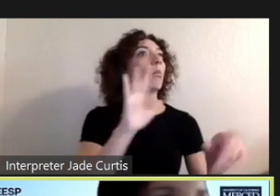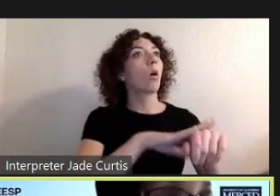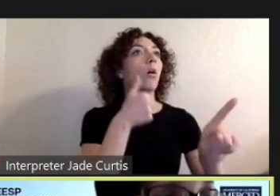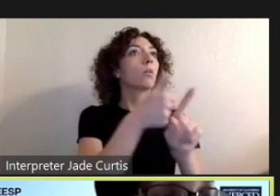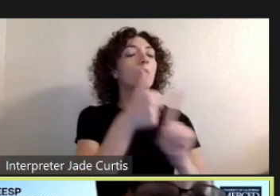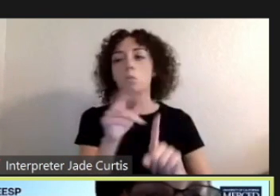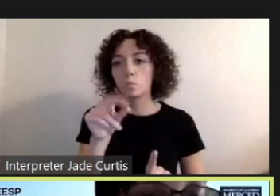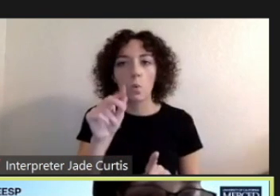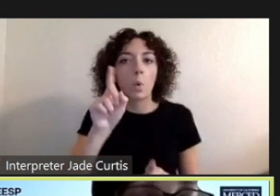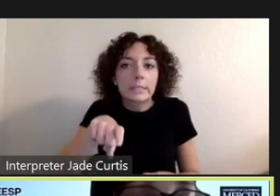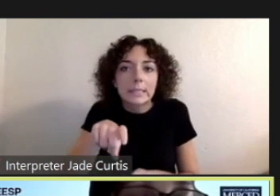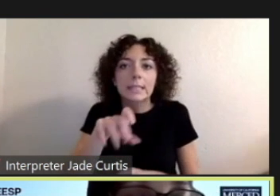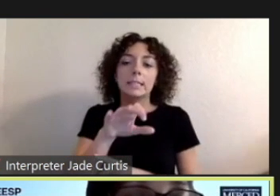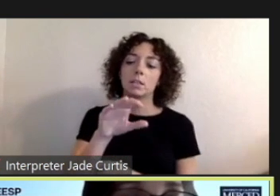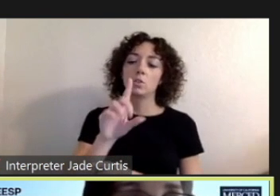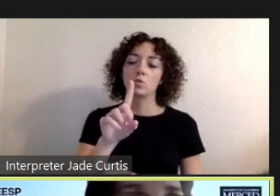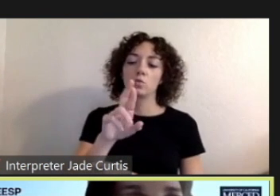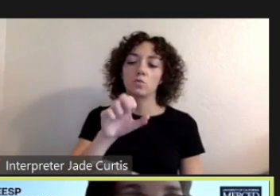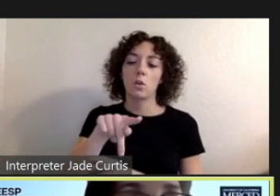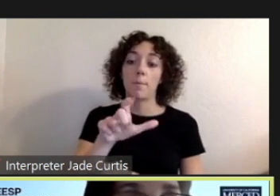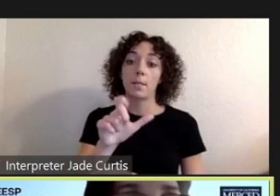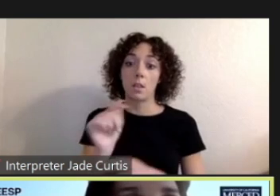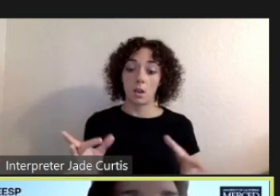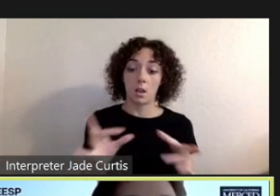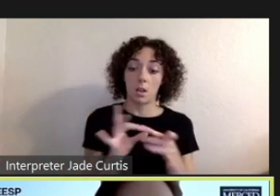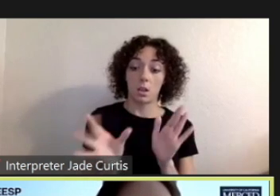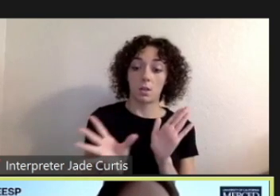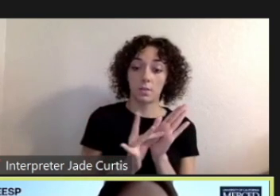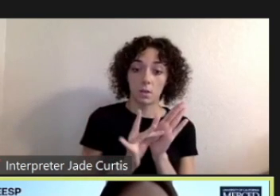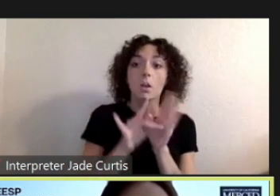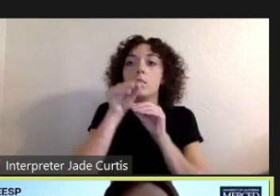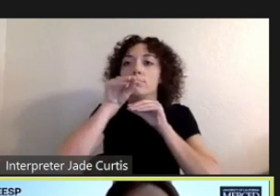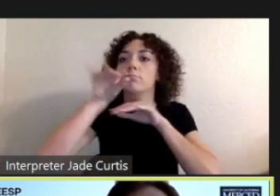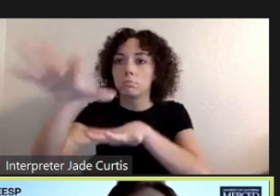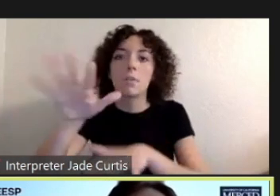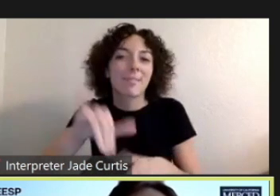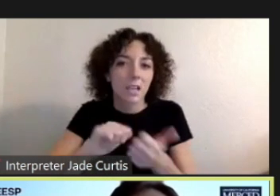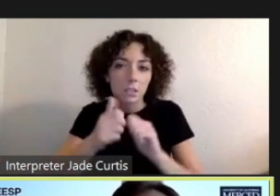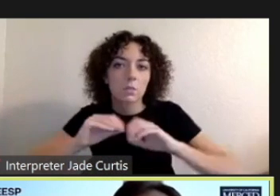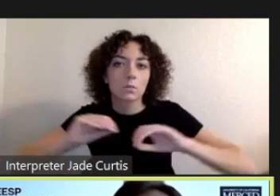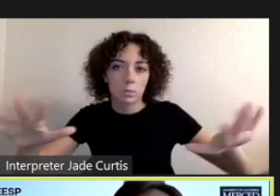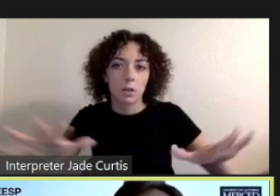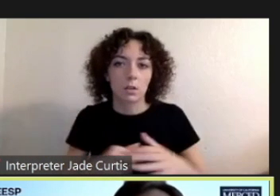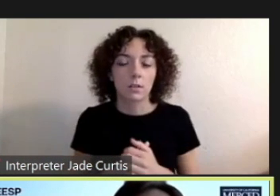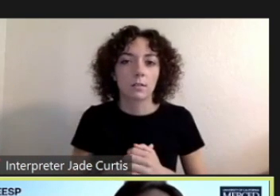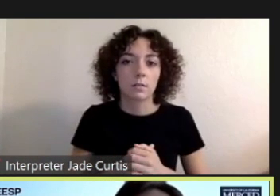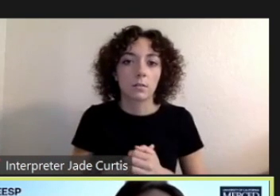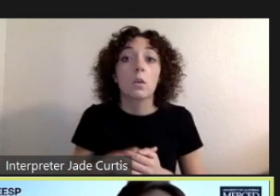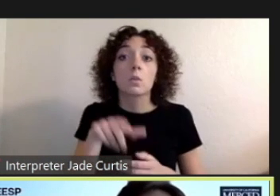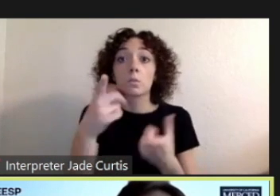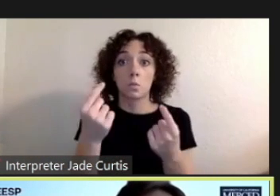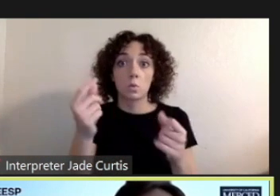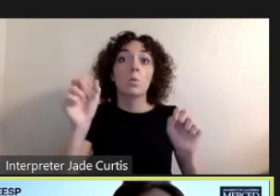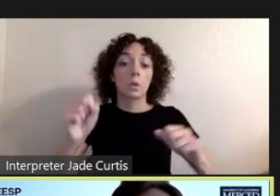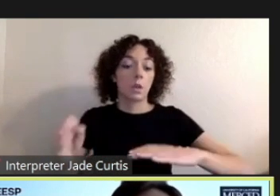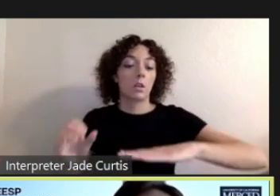released, it will travel in the bulk air and find its way somehow or the other to the surface. In the middle of it, there